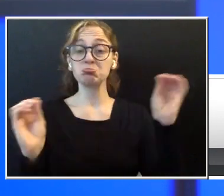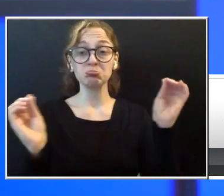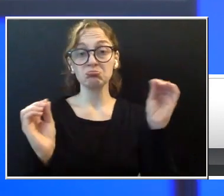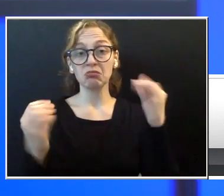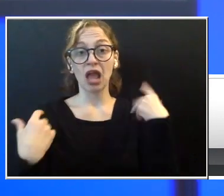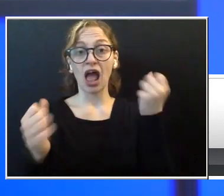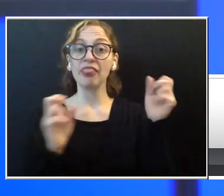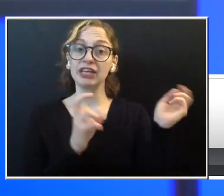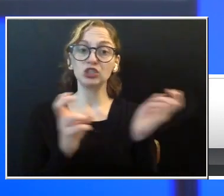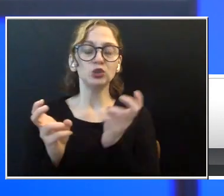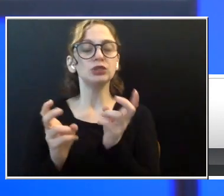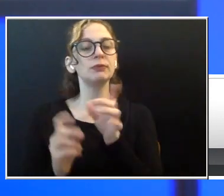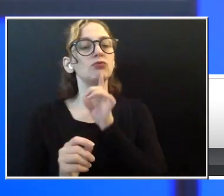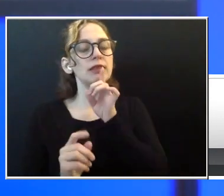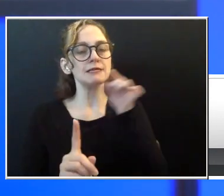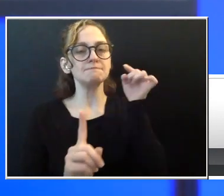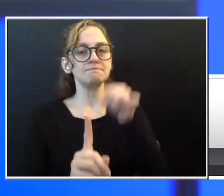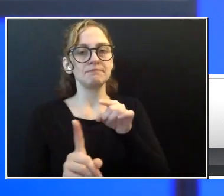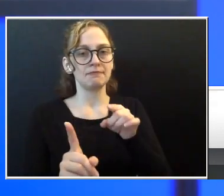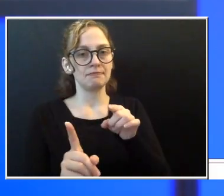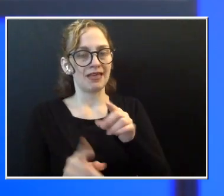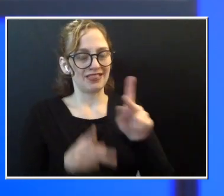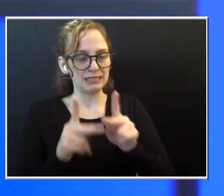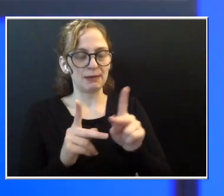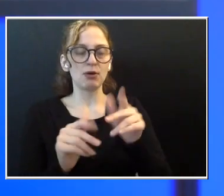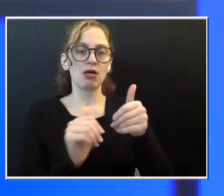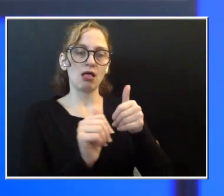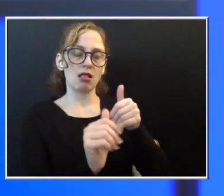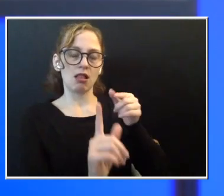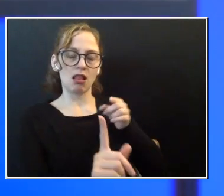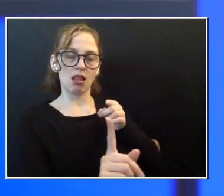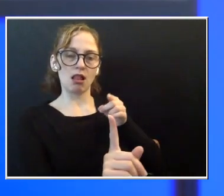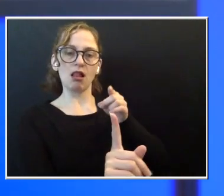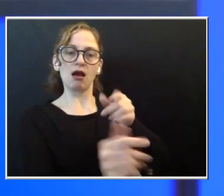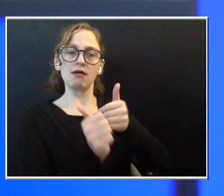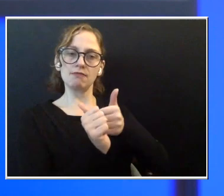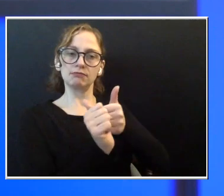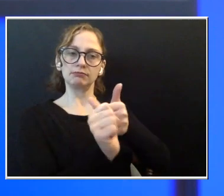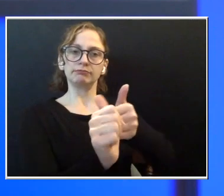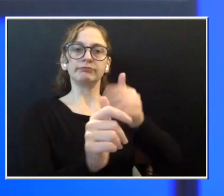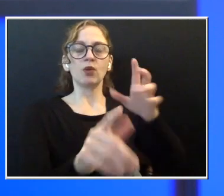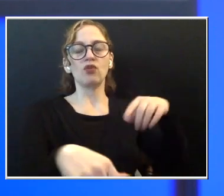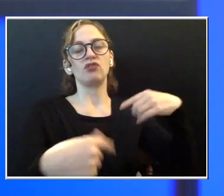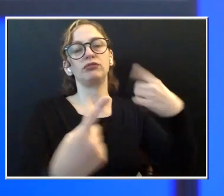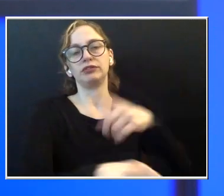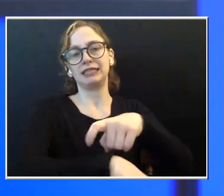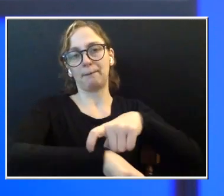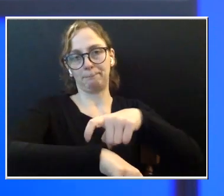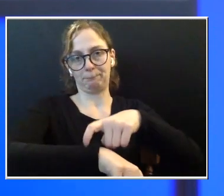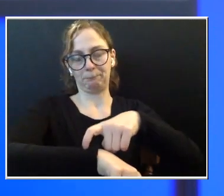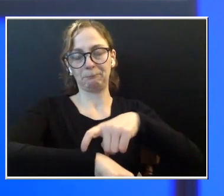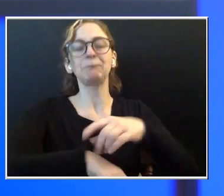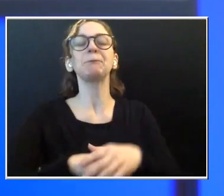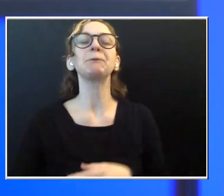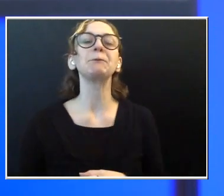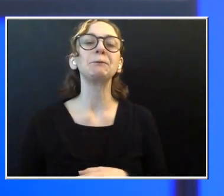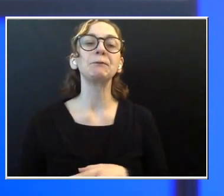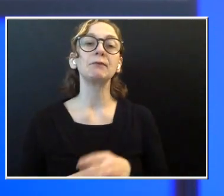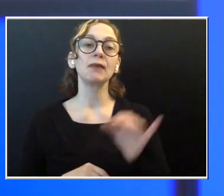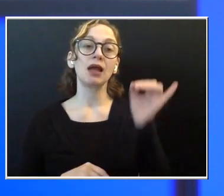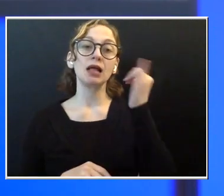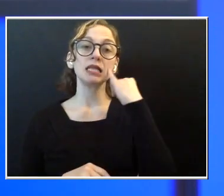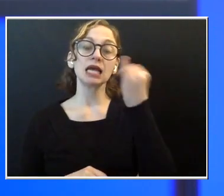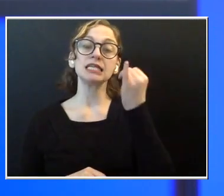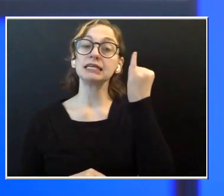to really follow these people over time. The idea is if you take a sample, a blood sample, a urine